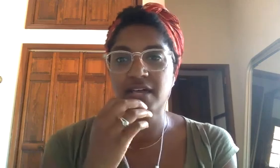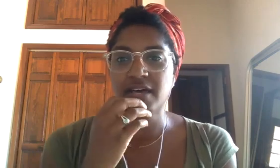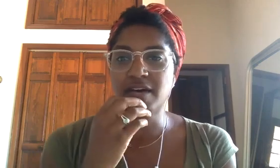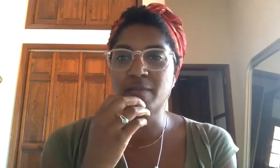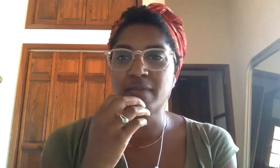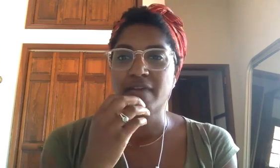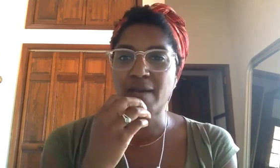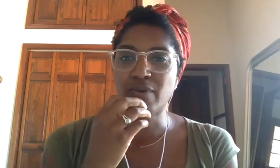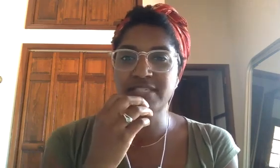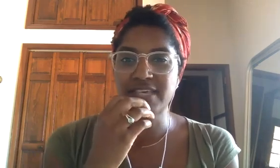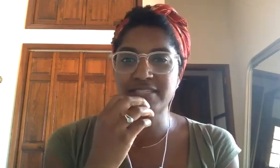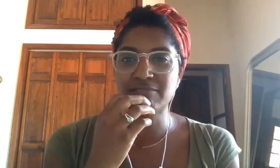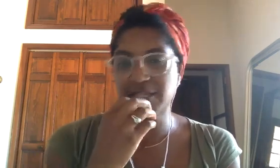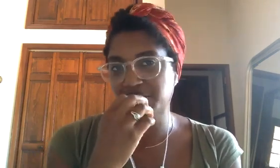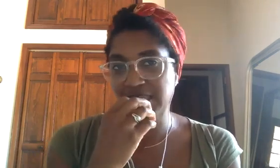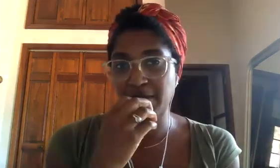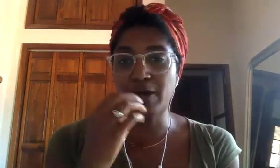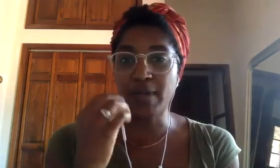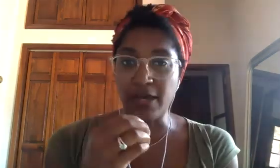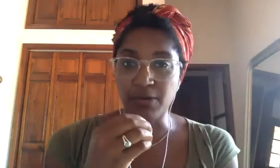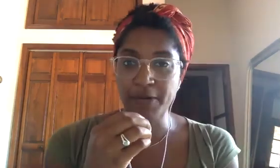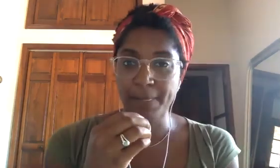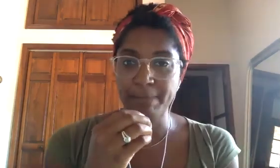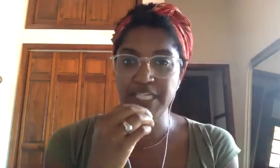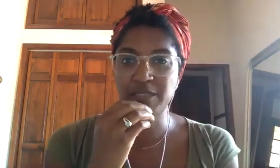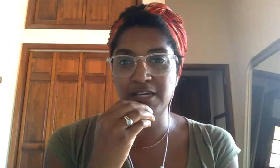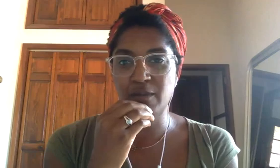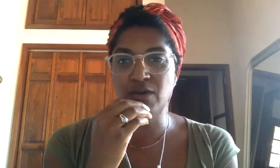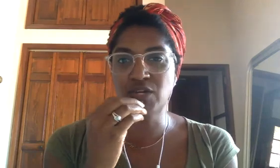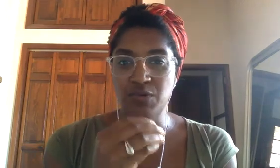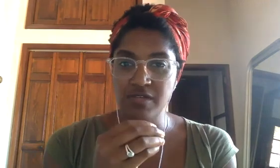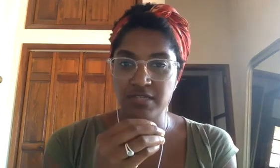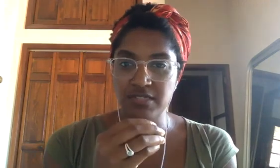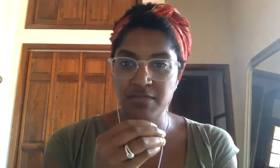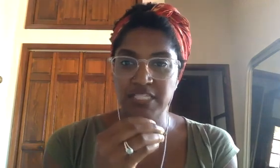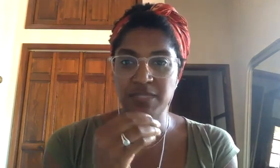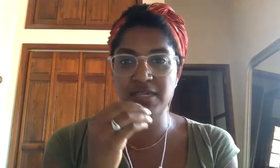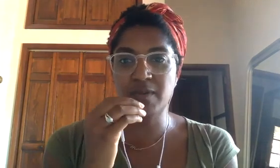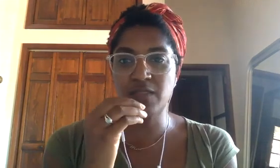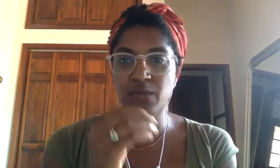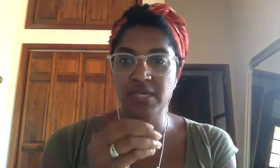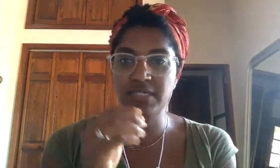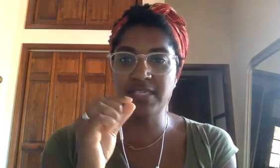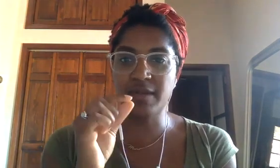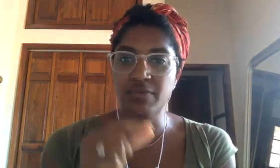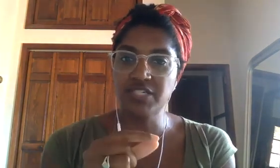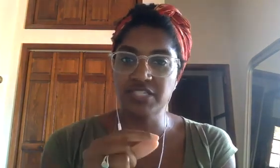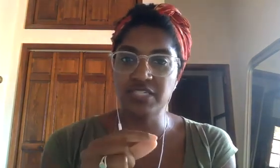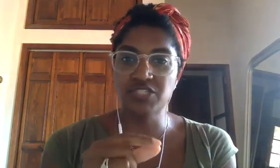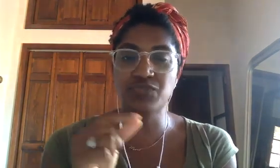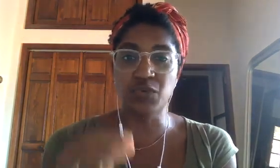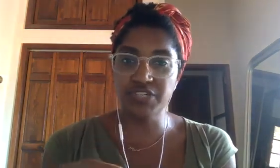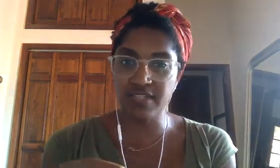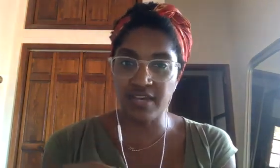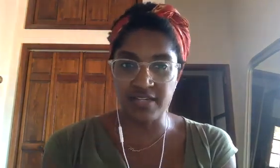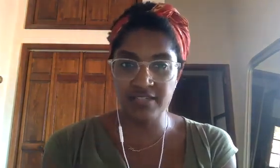marginalized, that process makes me think about power, makes me think about colonialism, makes me think about the ways that oppression